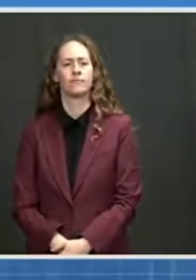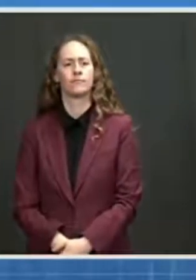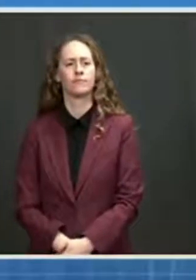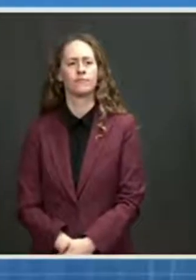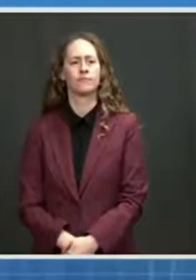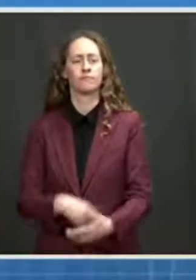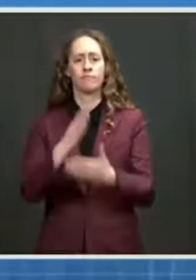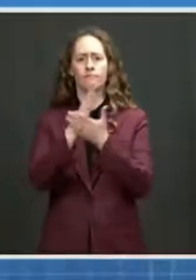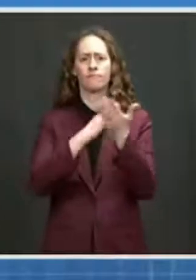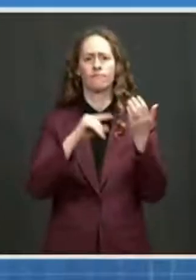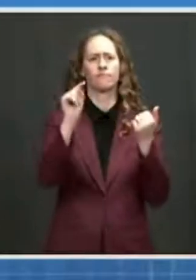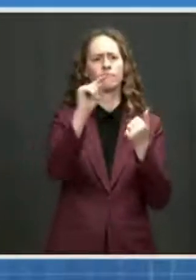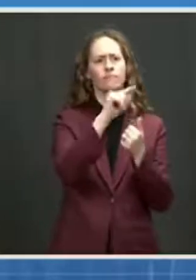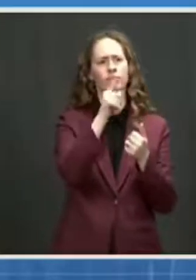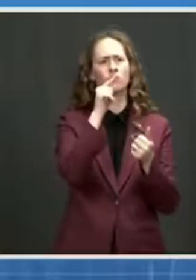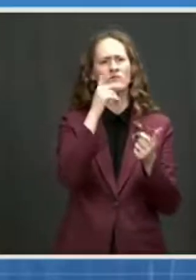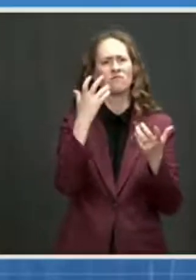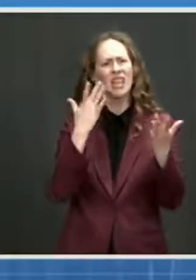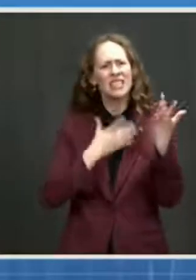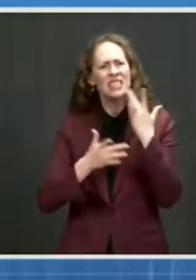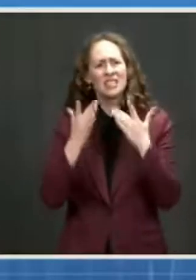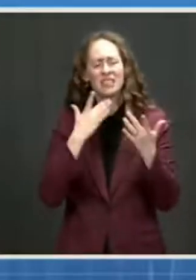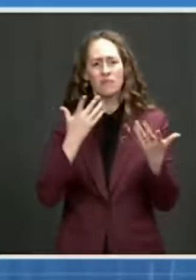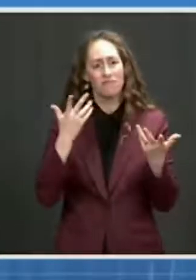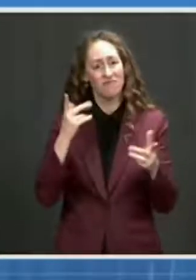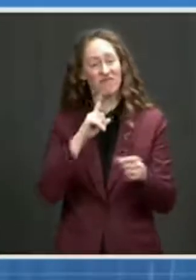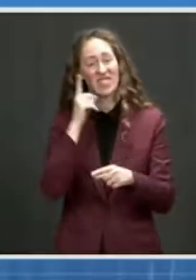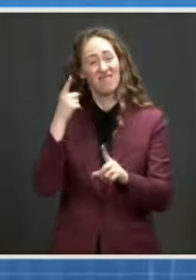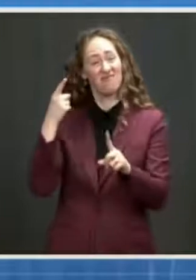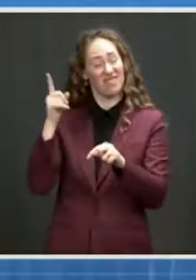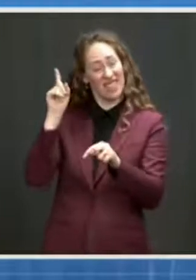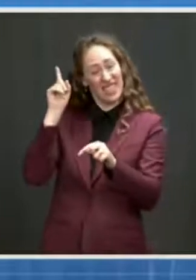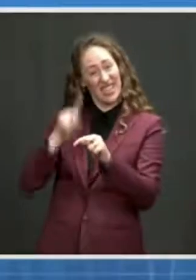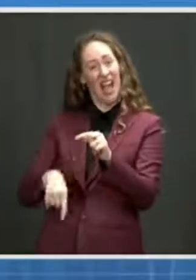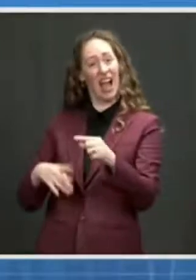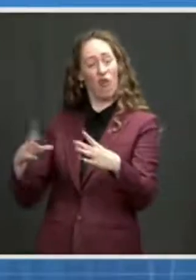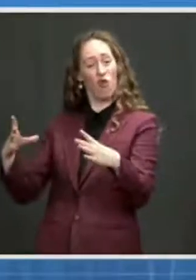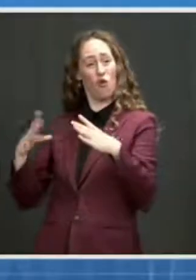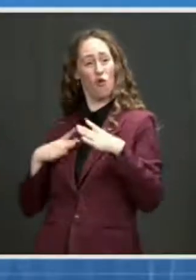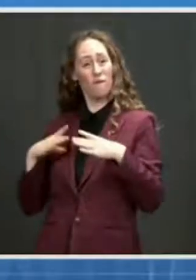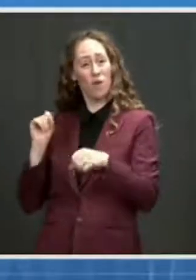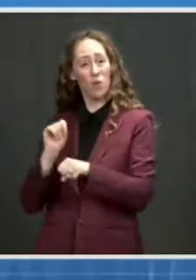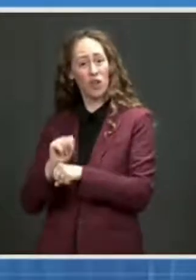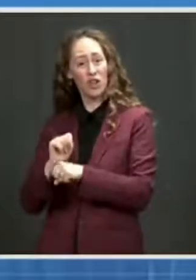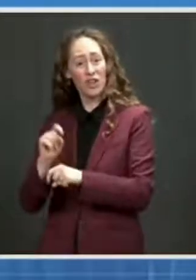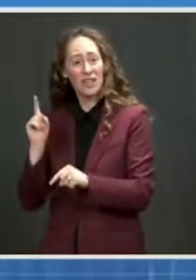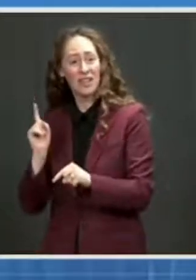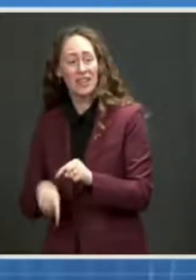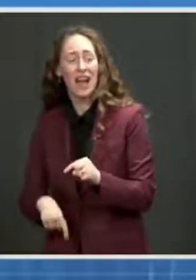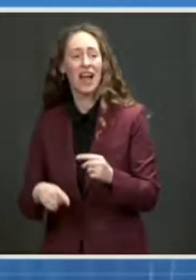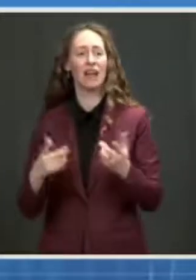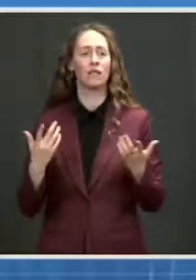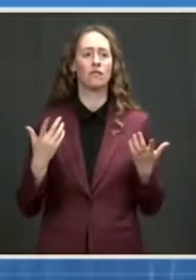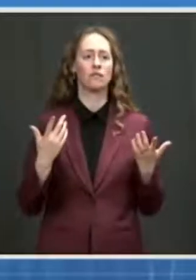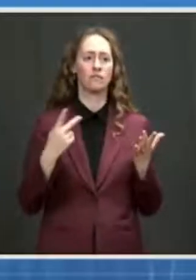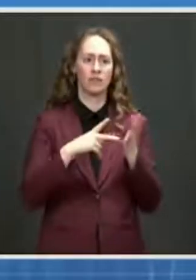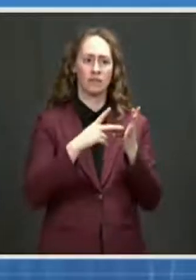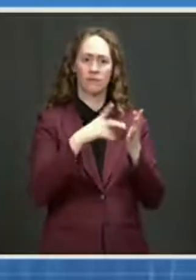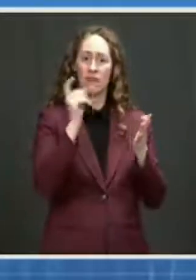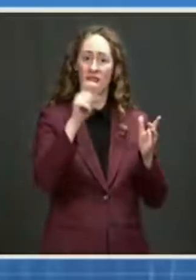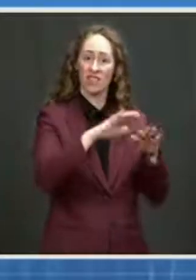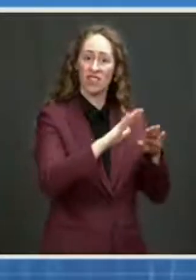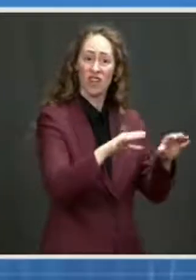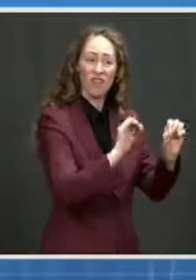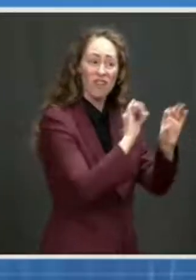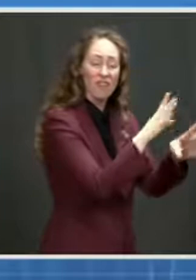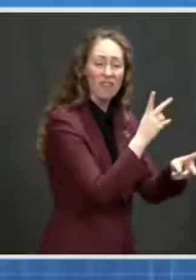disadvantage, those who can't afford to miss a day or two of work, and can't afford unplanned, unexpected childcare or travel expenses,